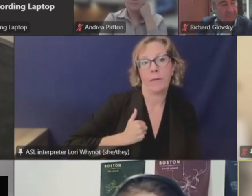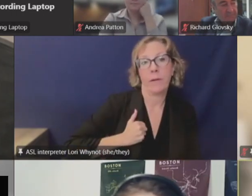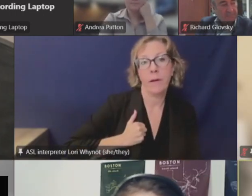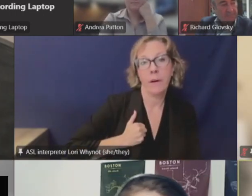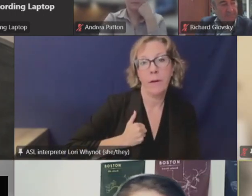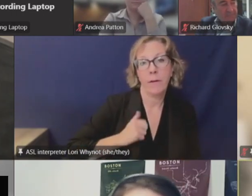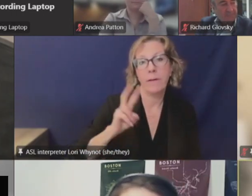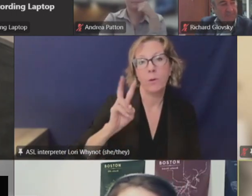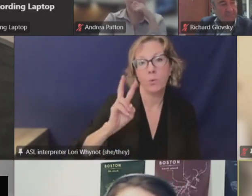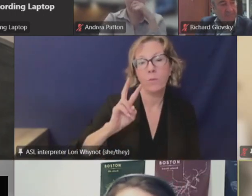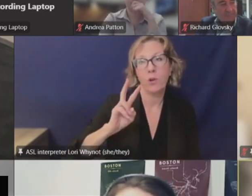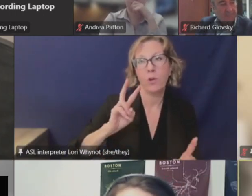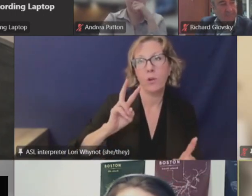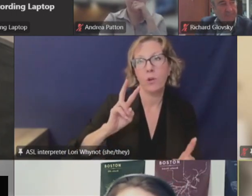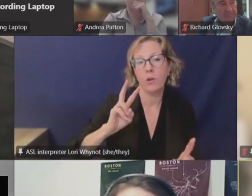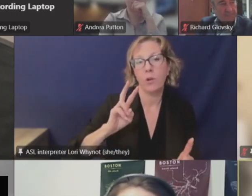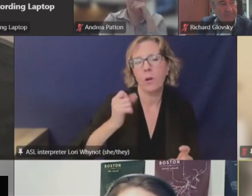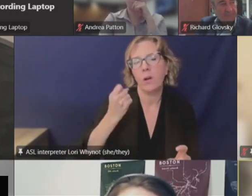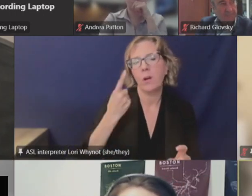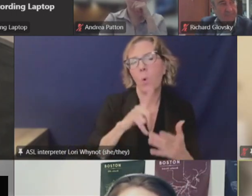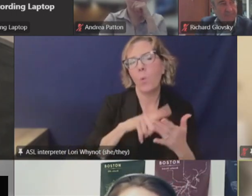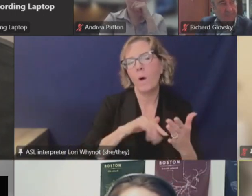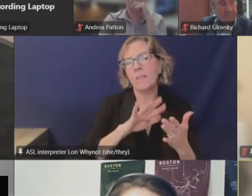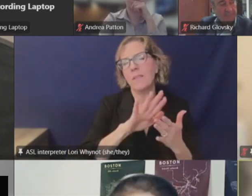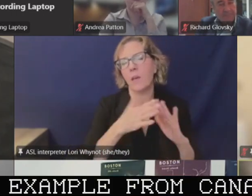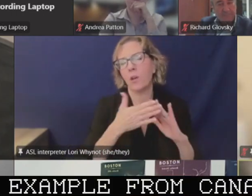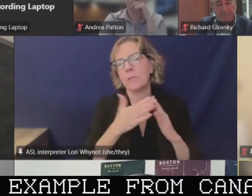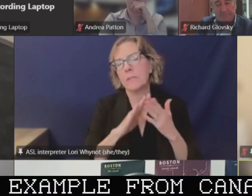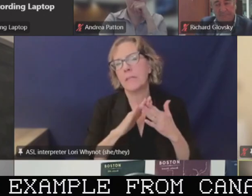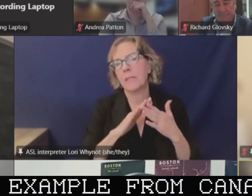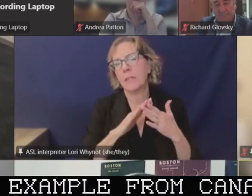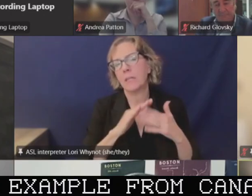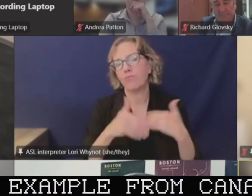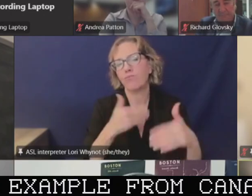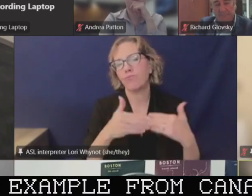to understand what are the municipal practices happening there in terms of